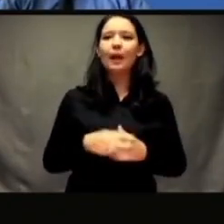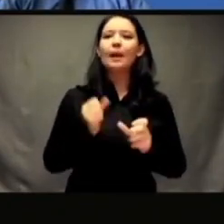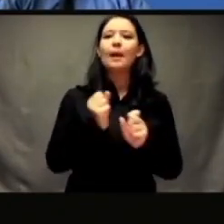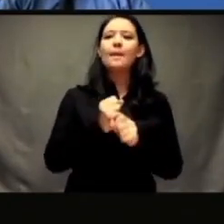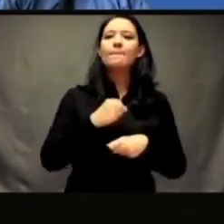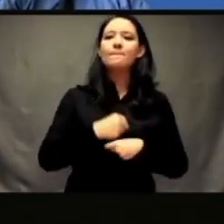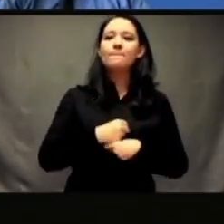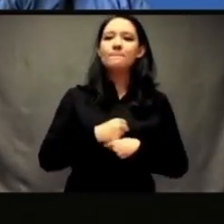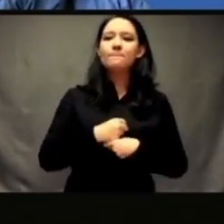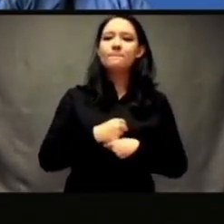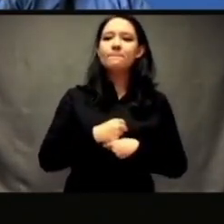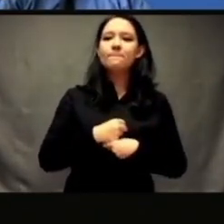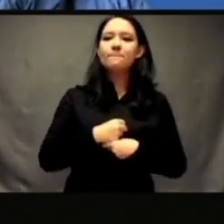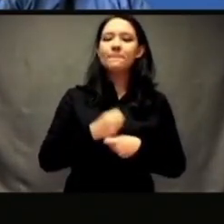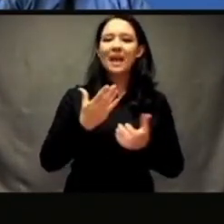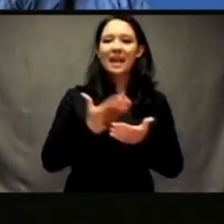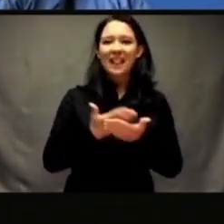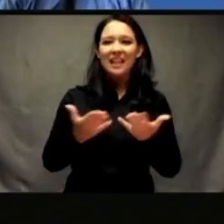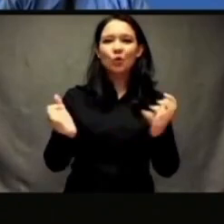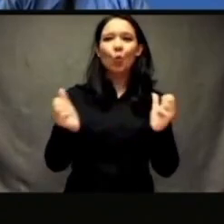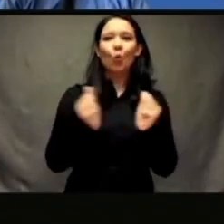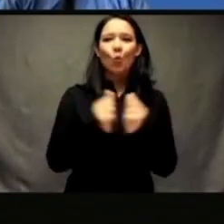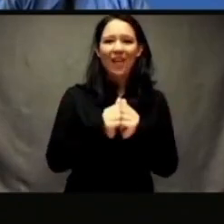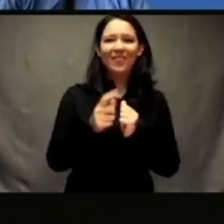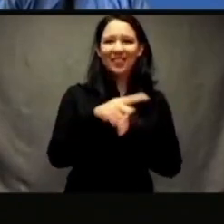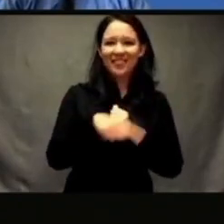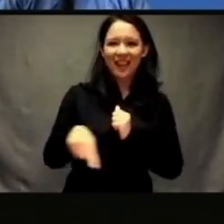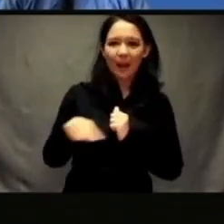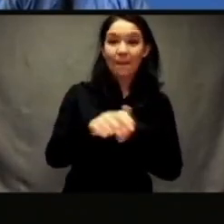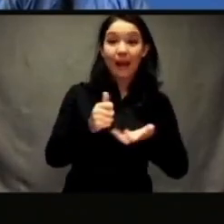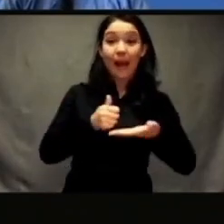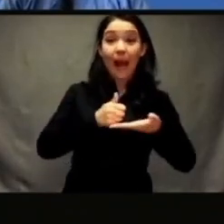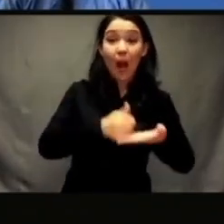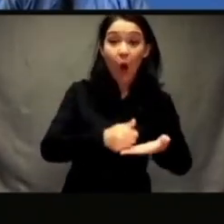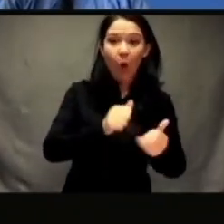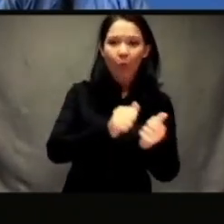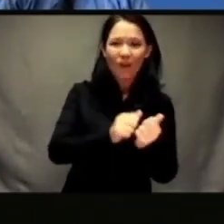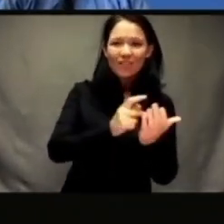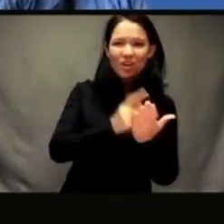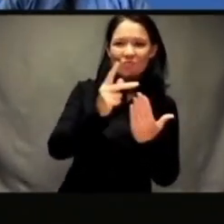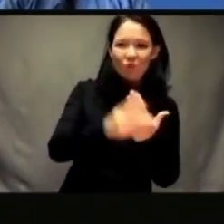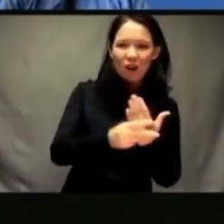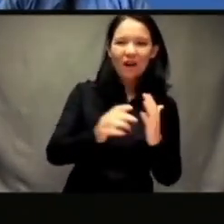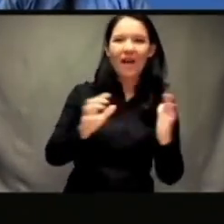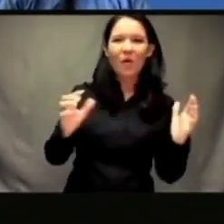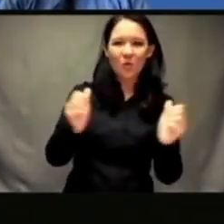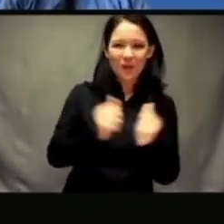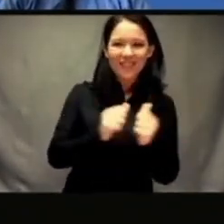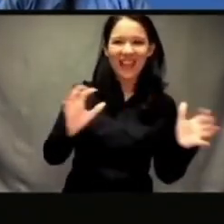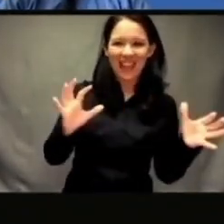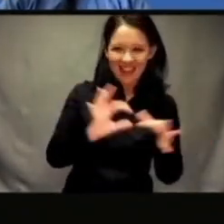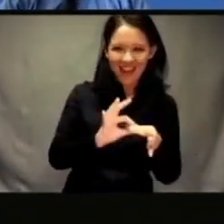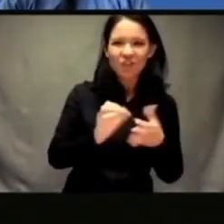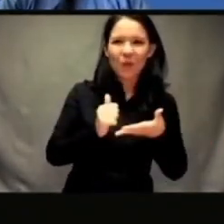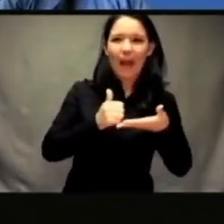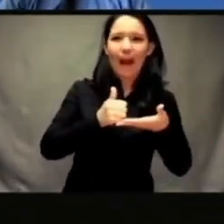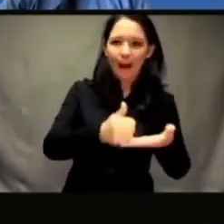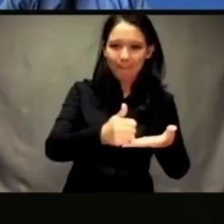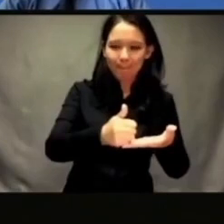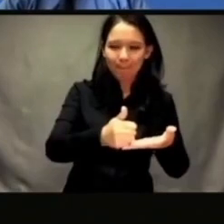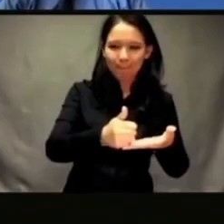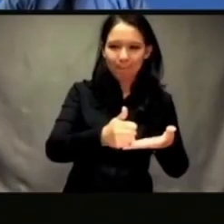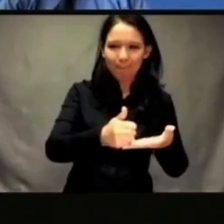with them. You know, we help them with the programming and with the connection, as you said, but where they were using